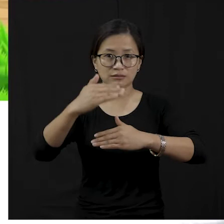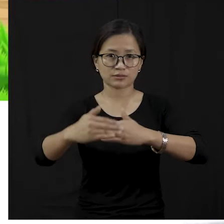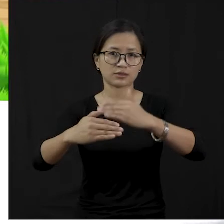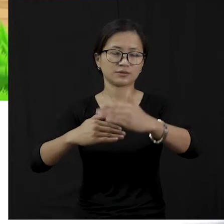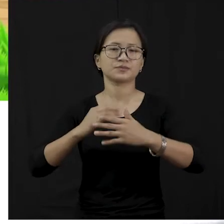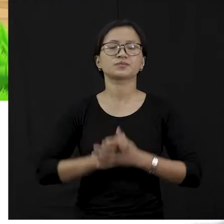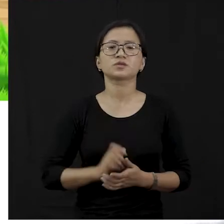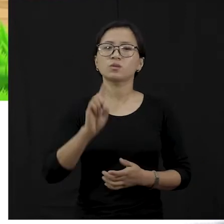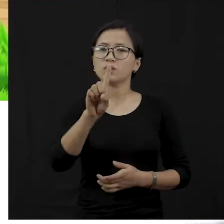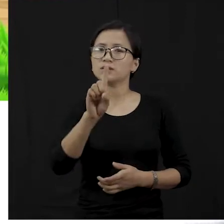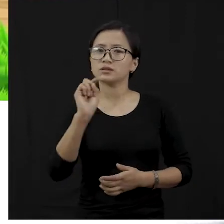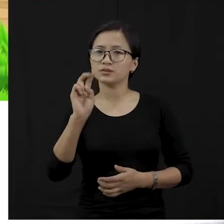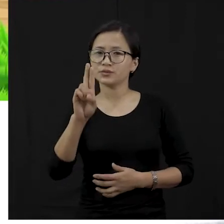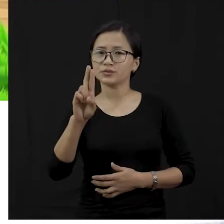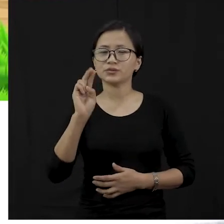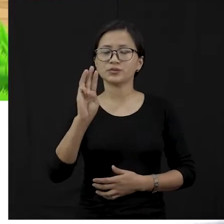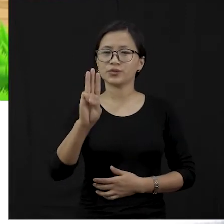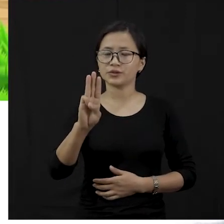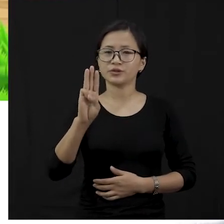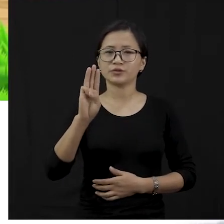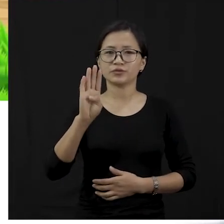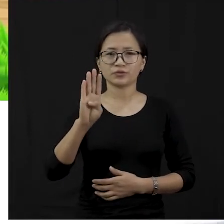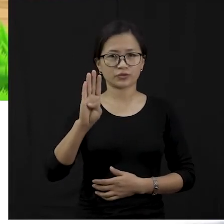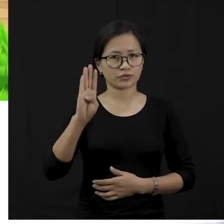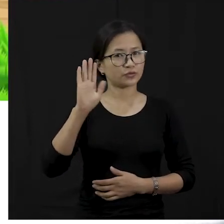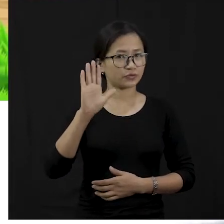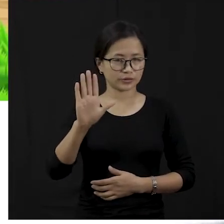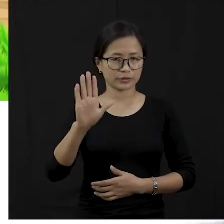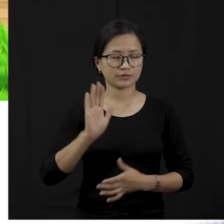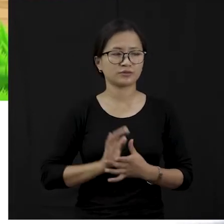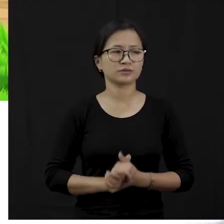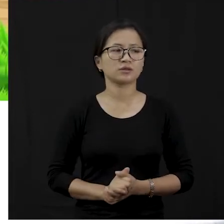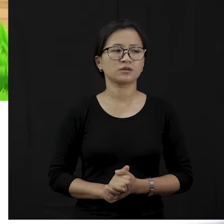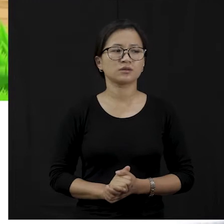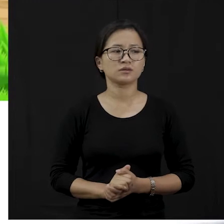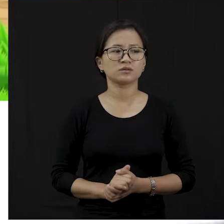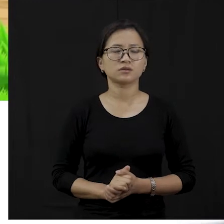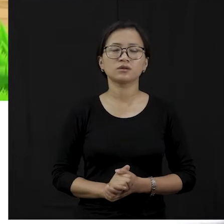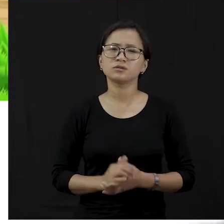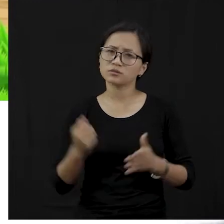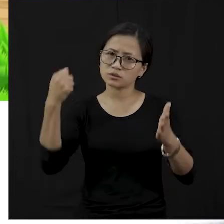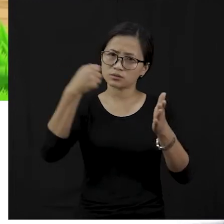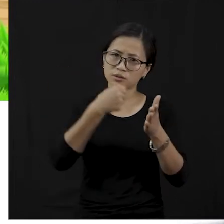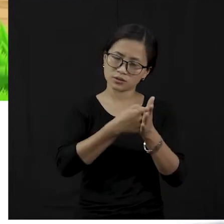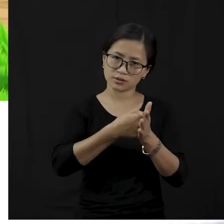1, 2, 3, 4, 5. Then you reach